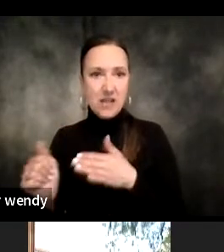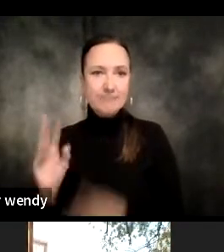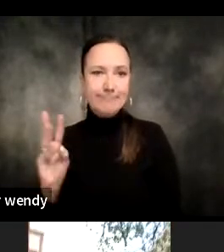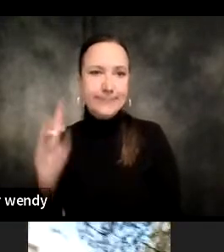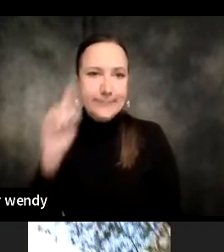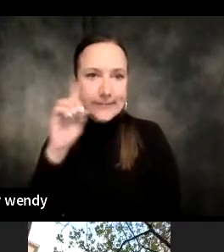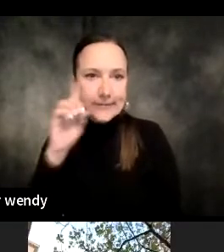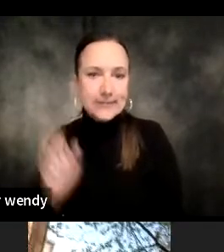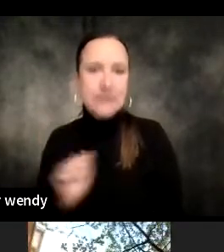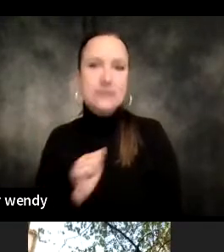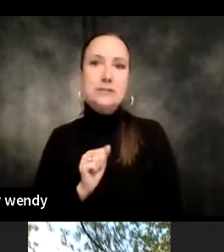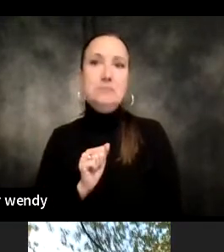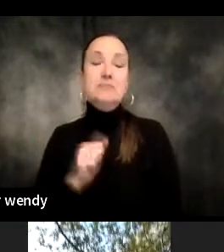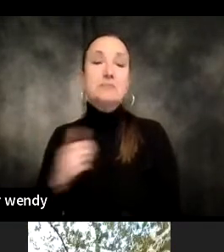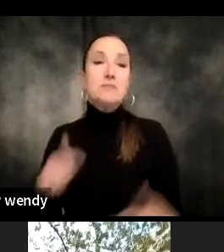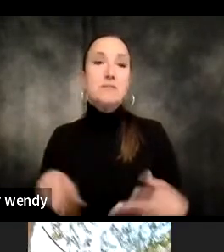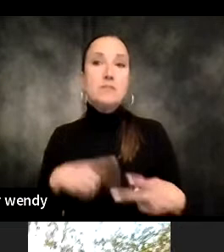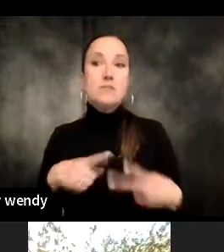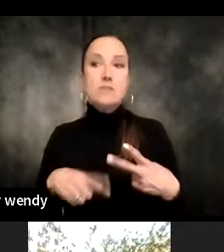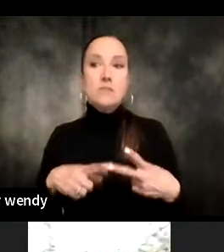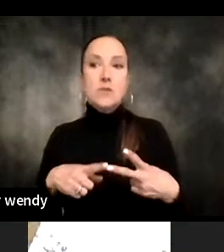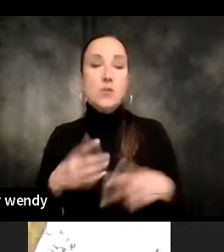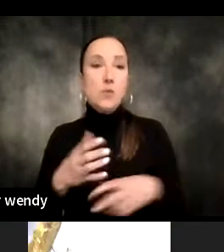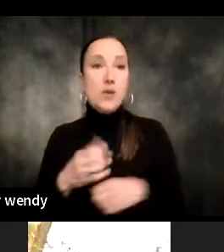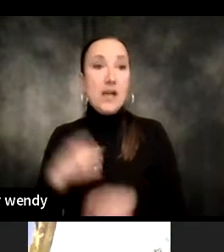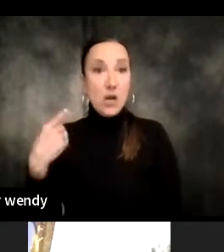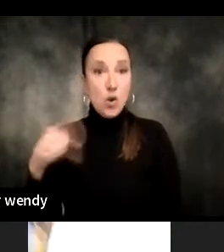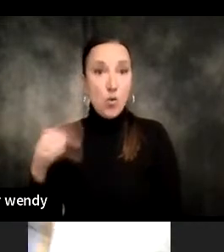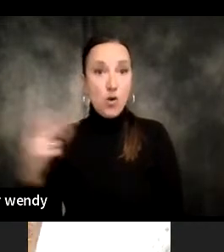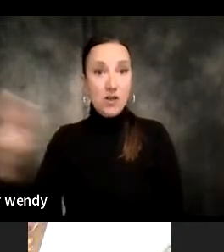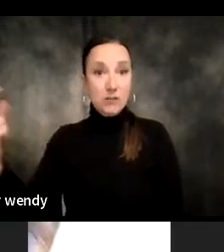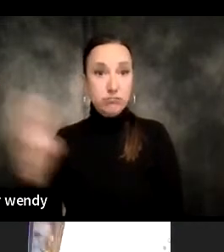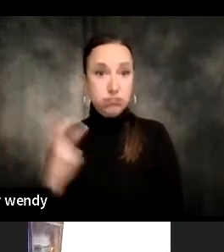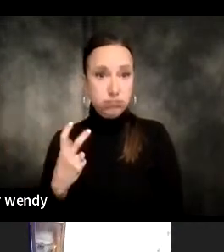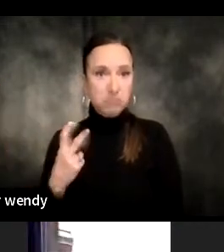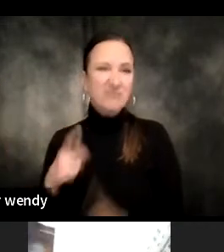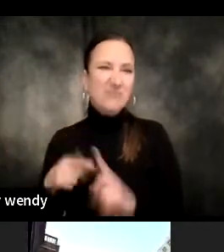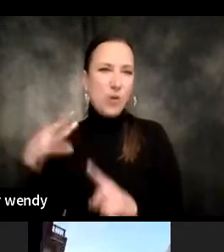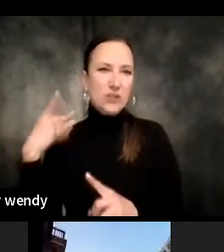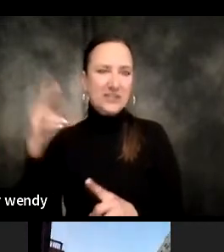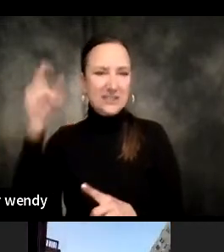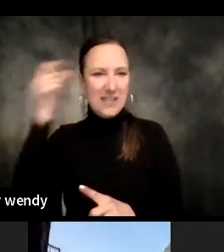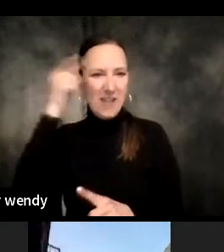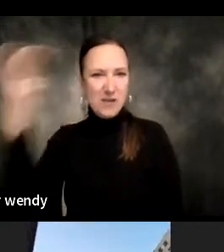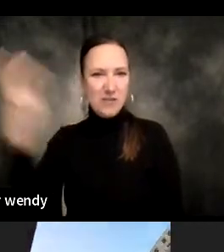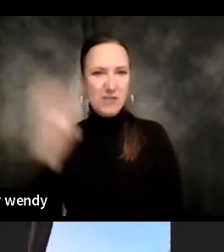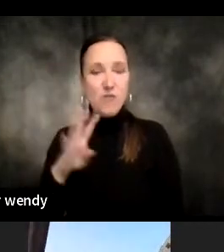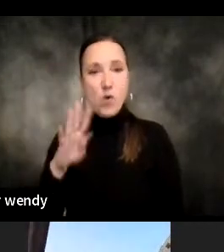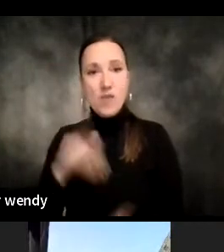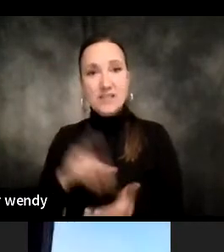$26,815.06. We got a quarterly allotment from the district government of